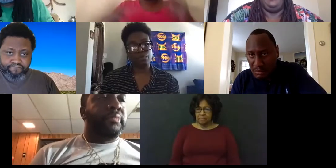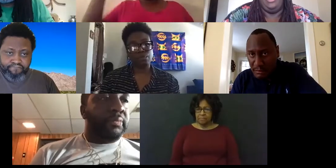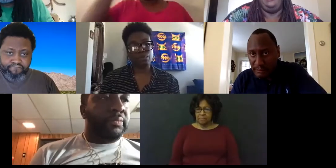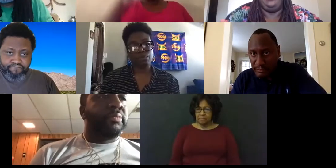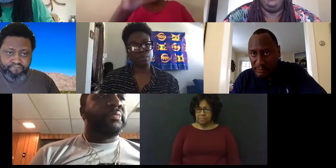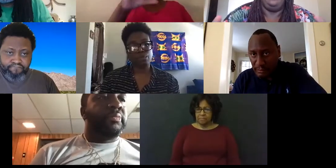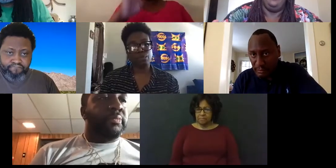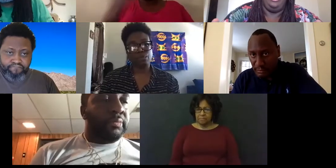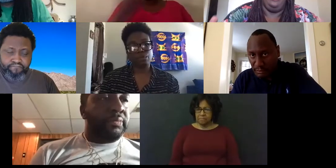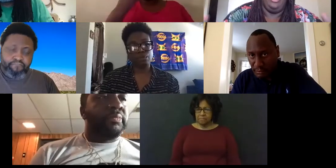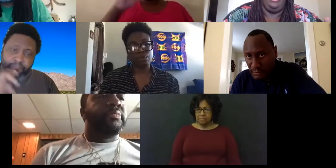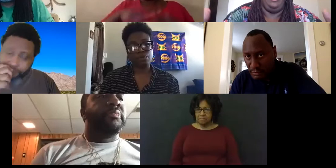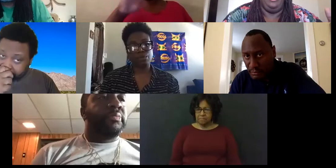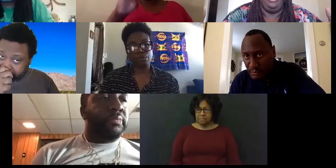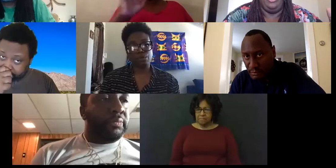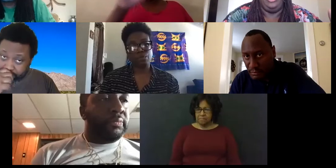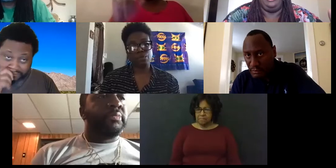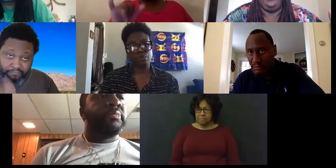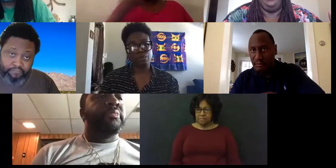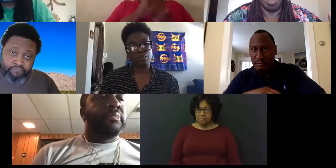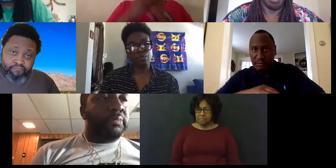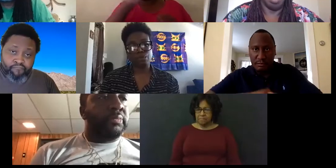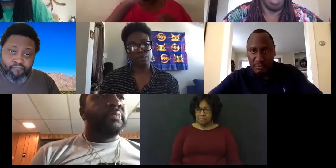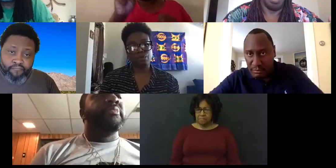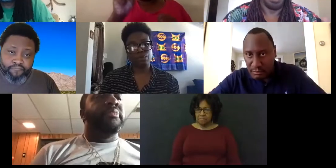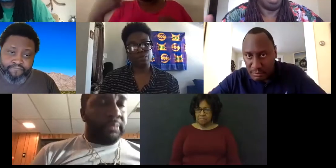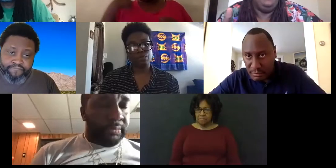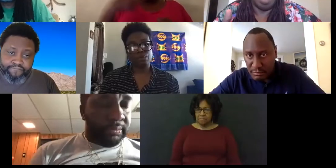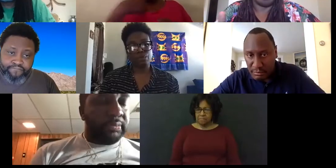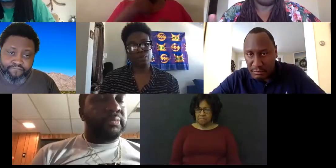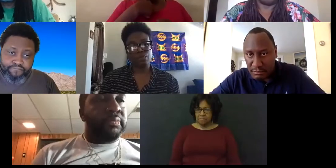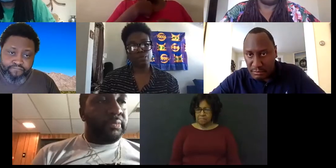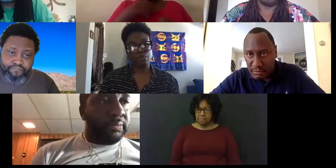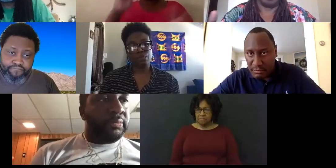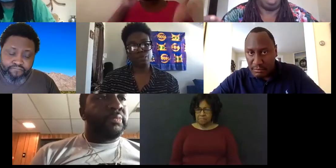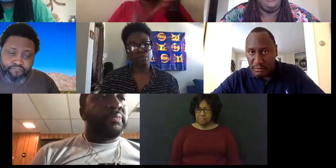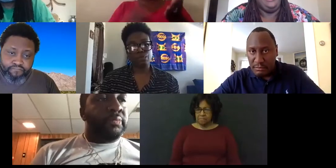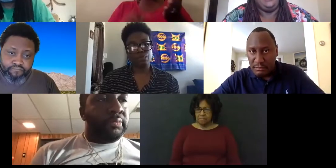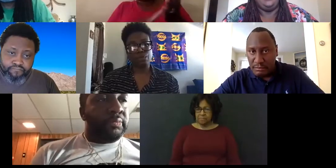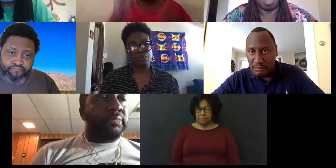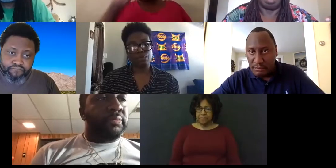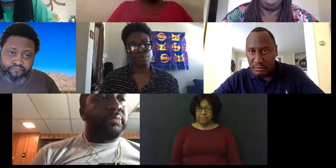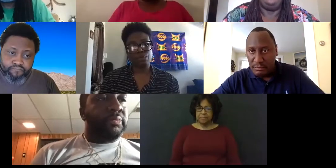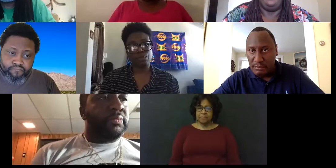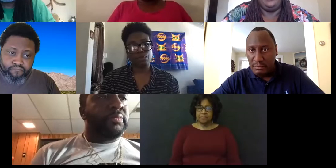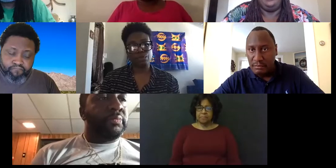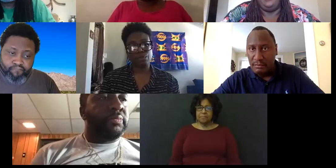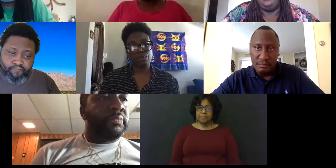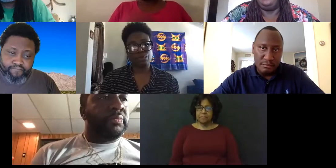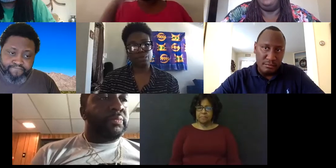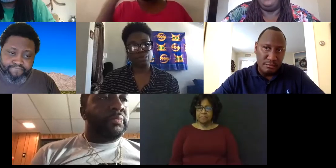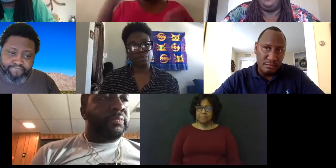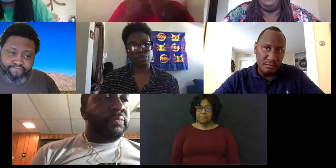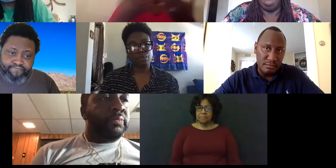on the binary. So let's make sure that we lift up those voices as well. One of the ways that you could, that is very easy to do is boost the voices of